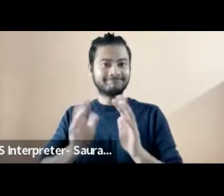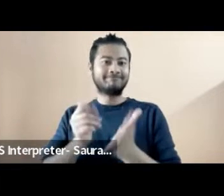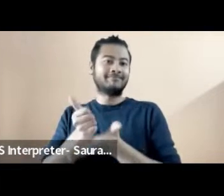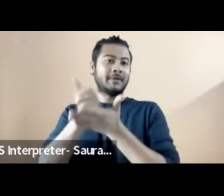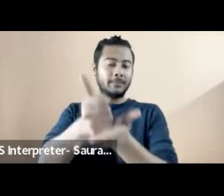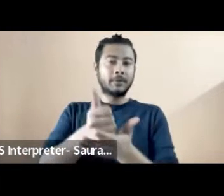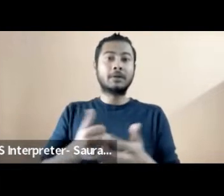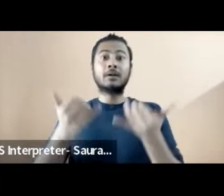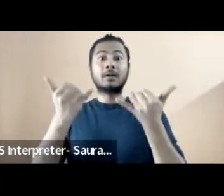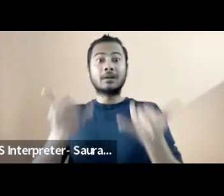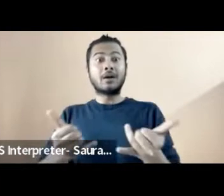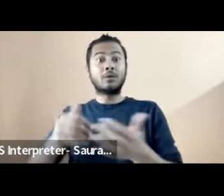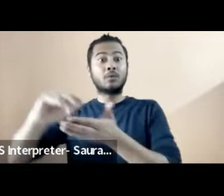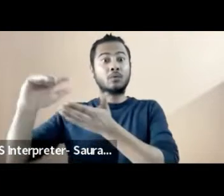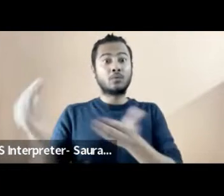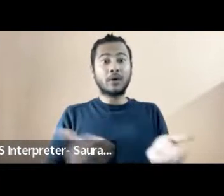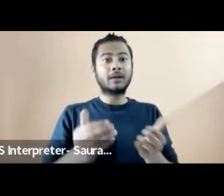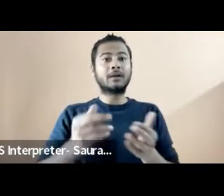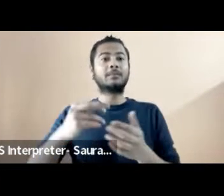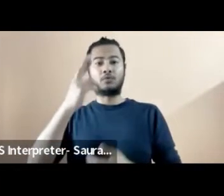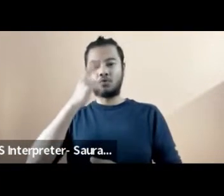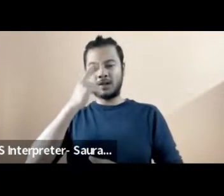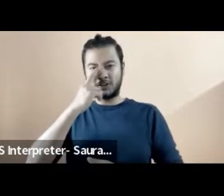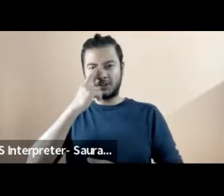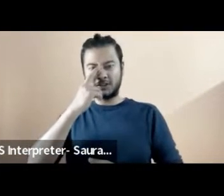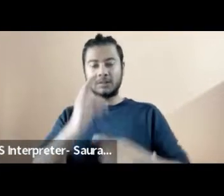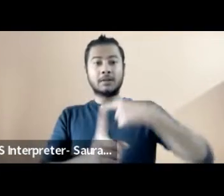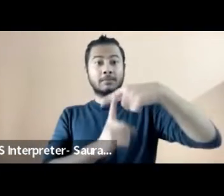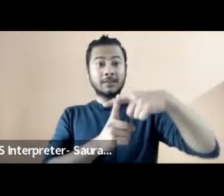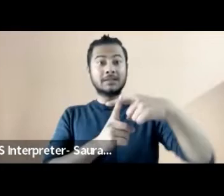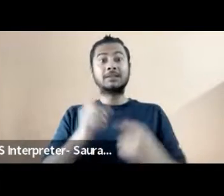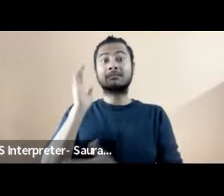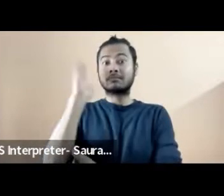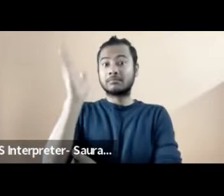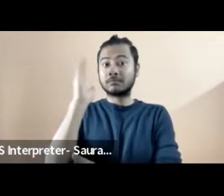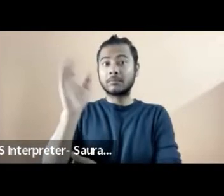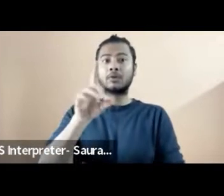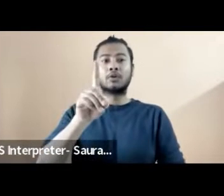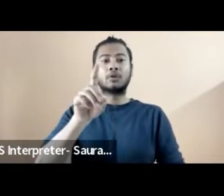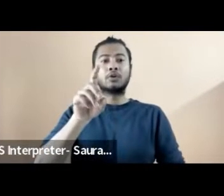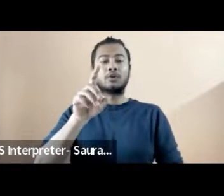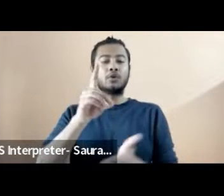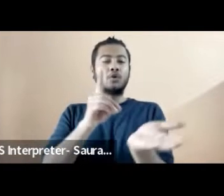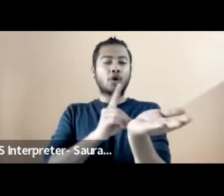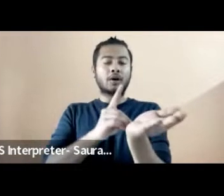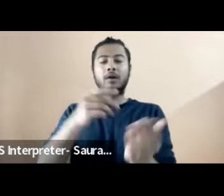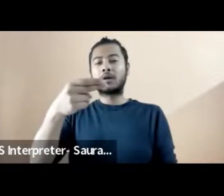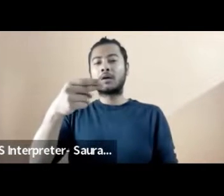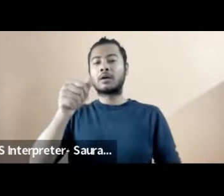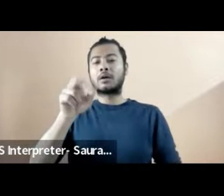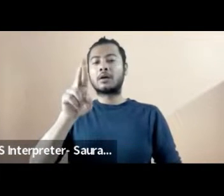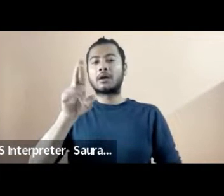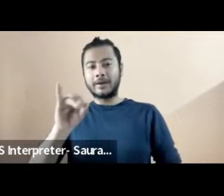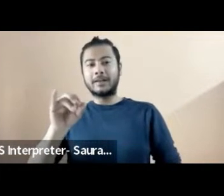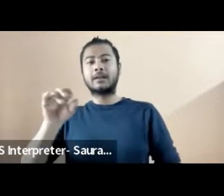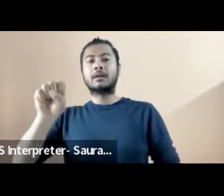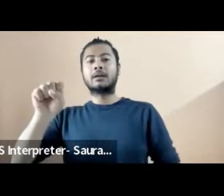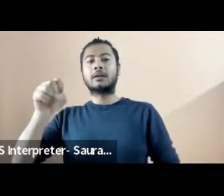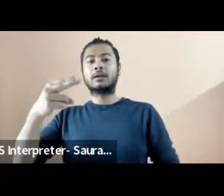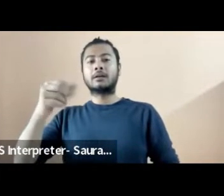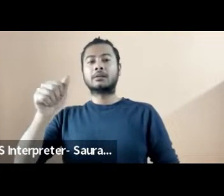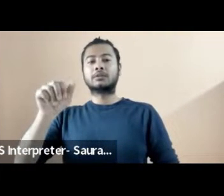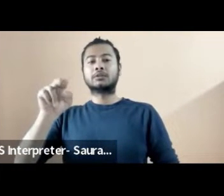Rajesh, and the person sharing their screen is Dr. Hari Shankar, who is a research fellow at the George Institute based out of the India